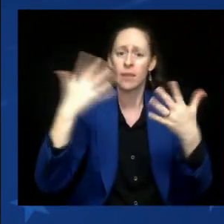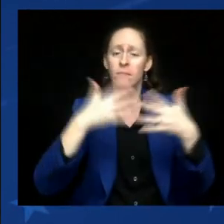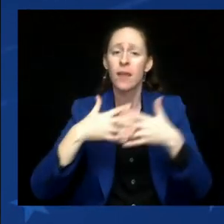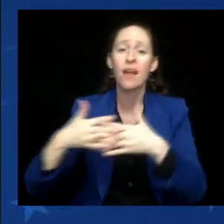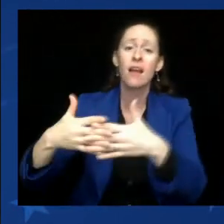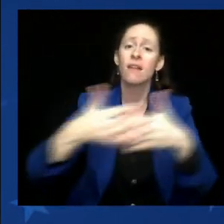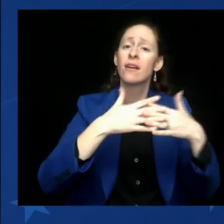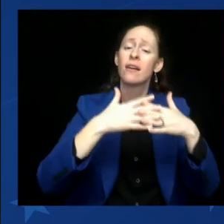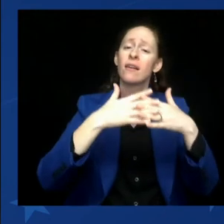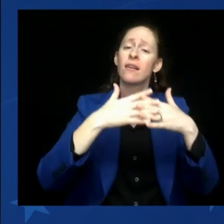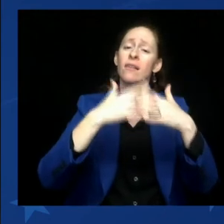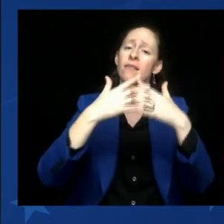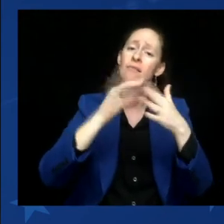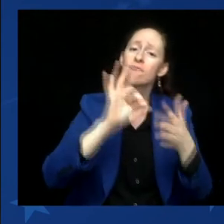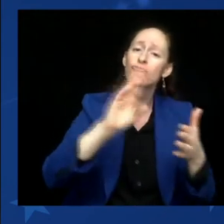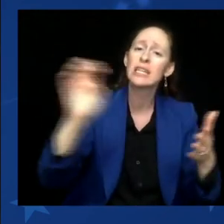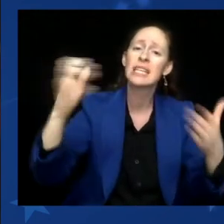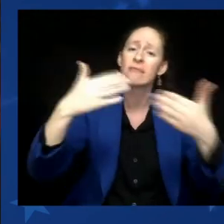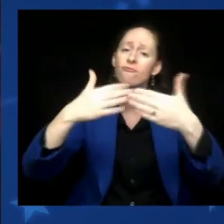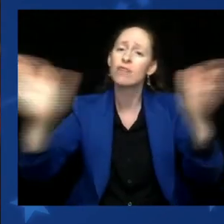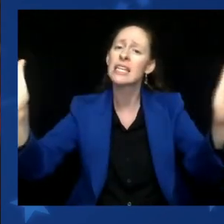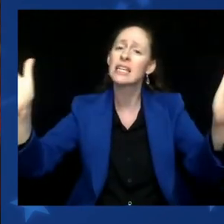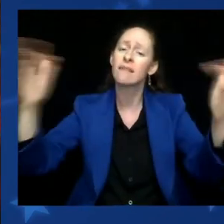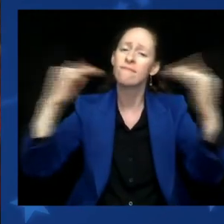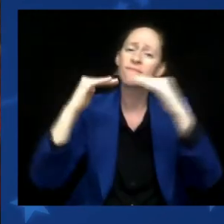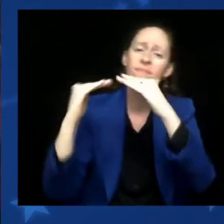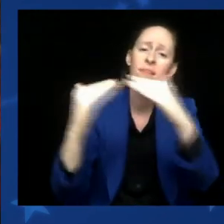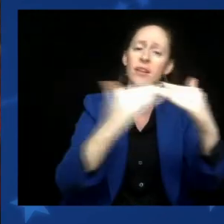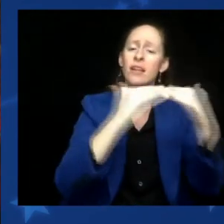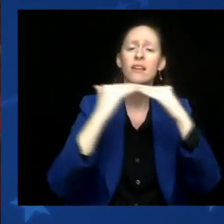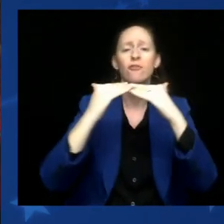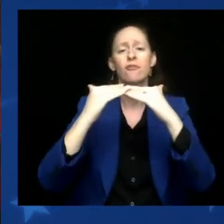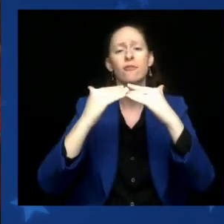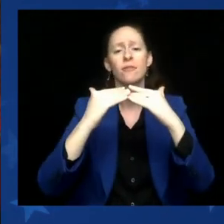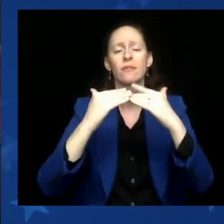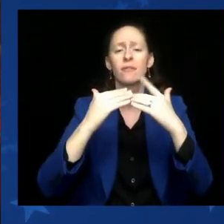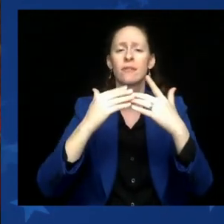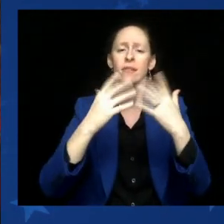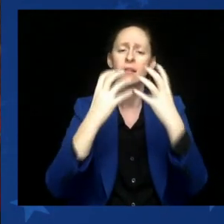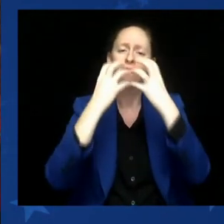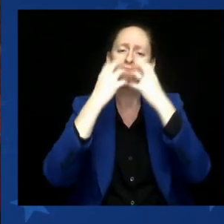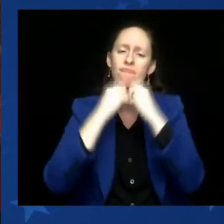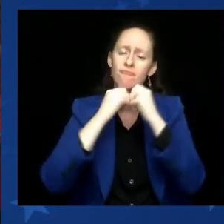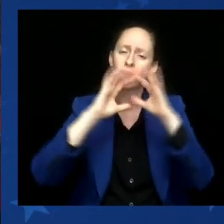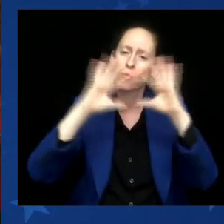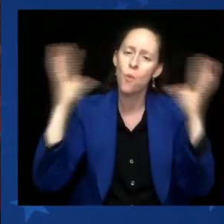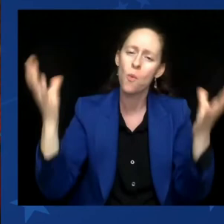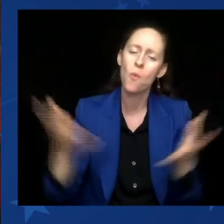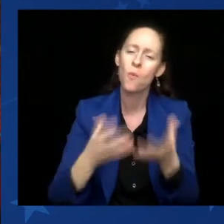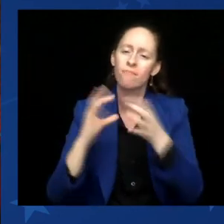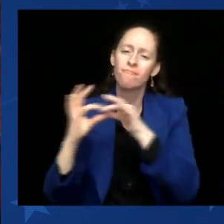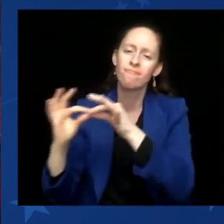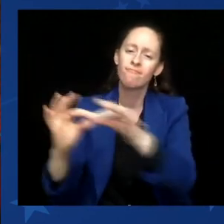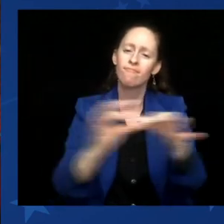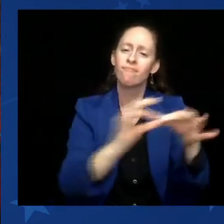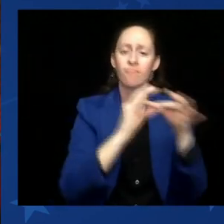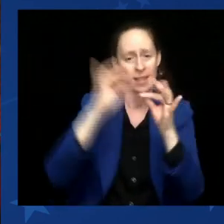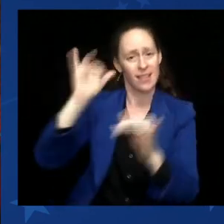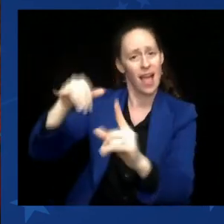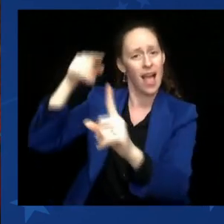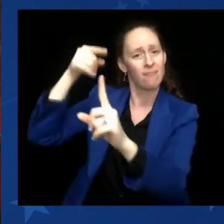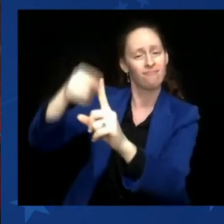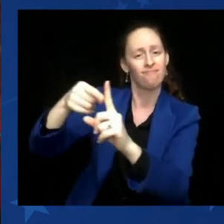And this work is the work of democracy, the work of this generation. It is the work of our time, for